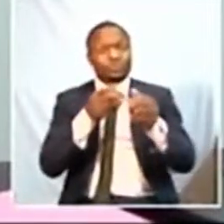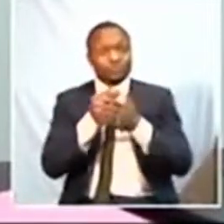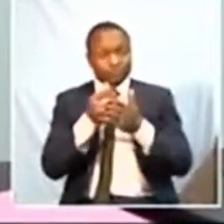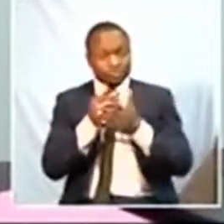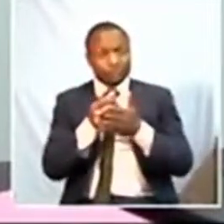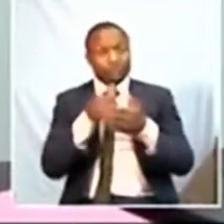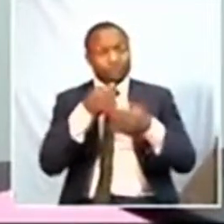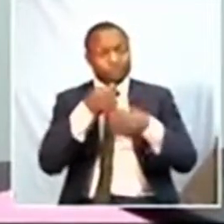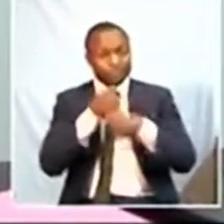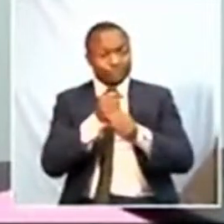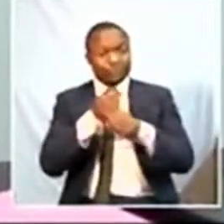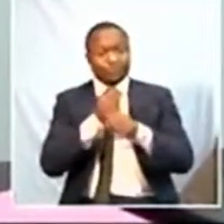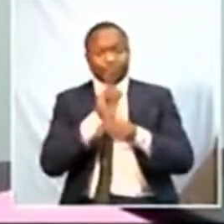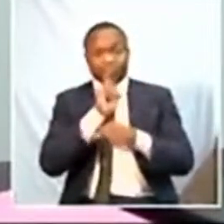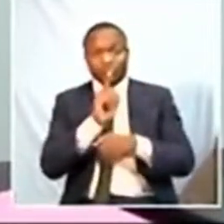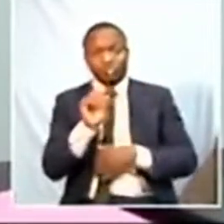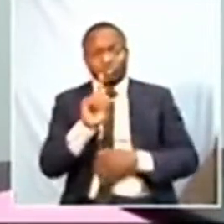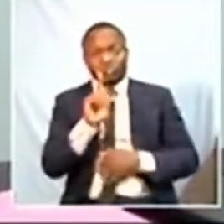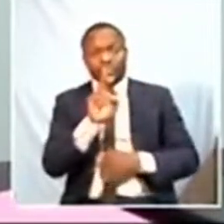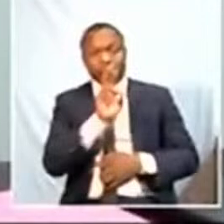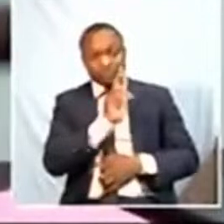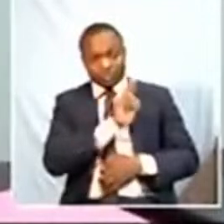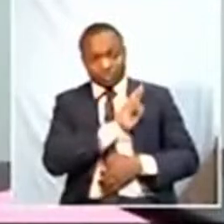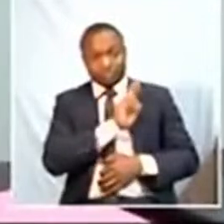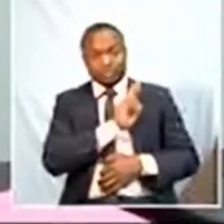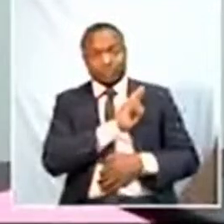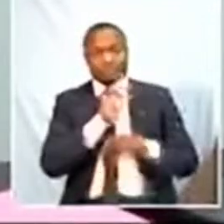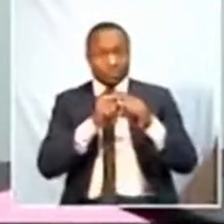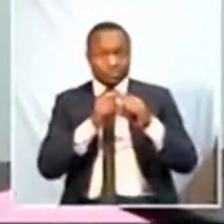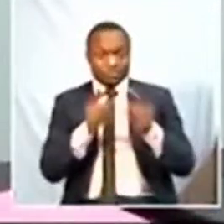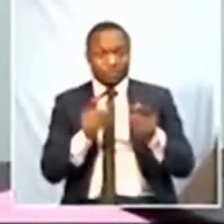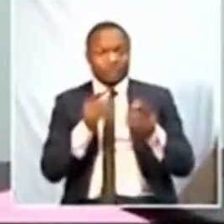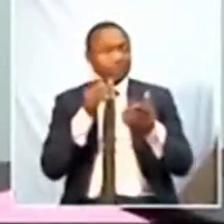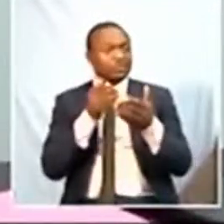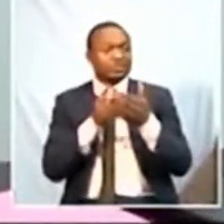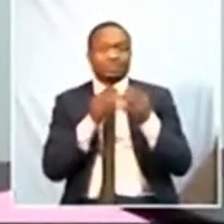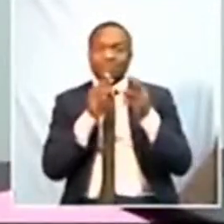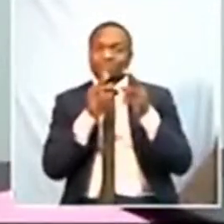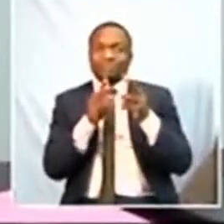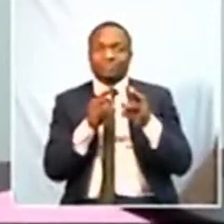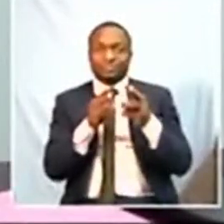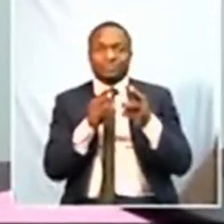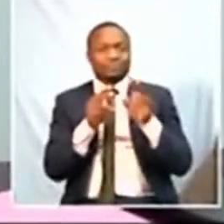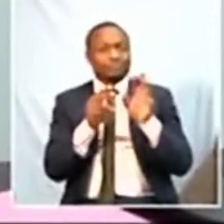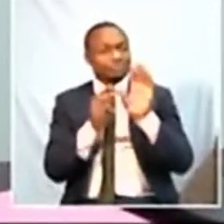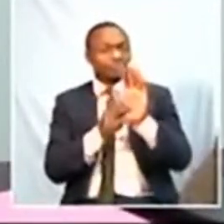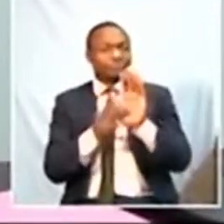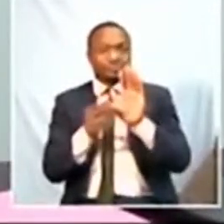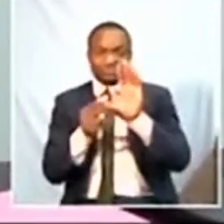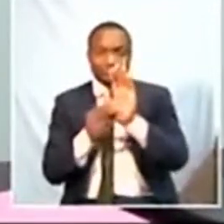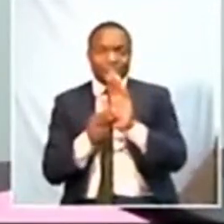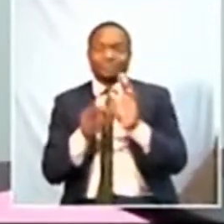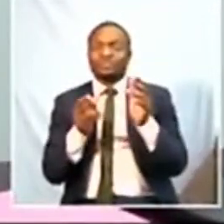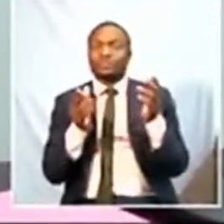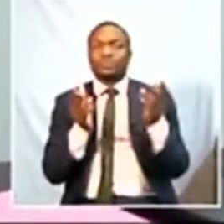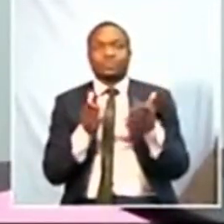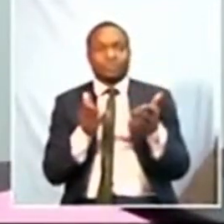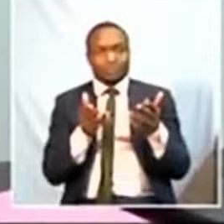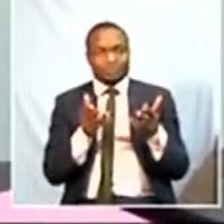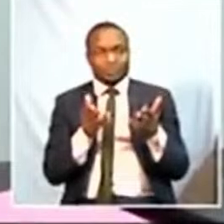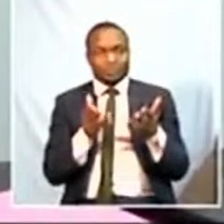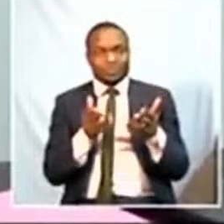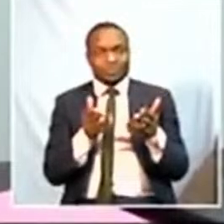to make sure where the resources went. But in this fashion we are going, there are no indications that